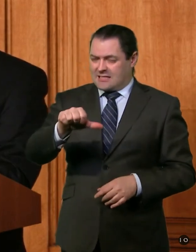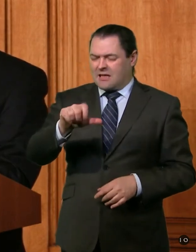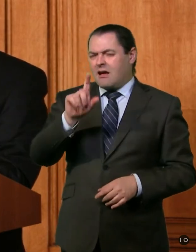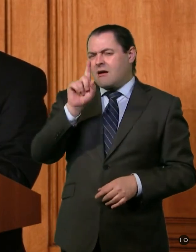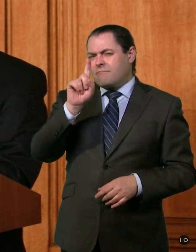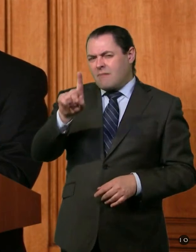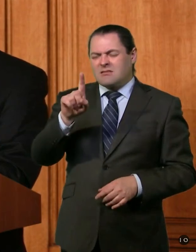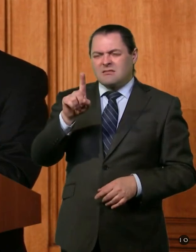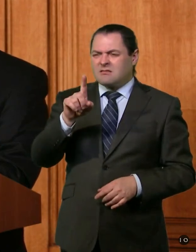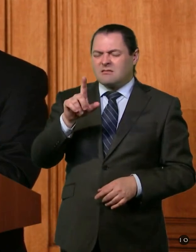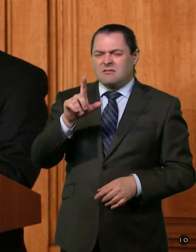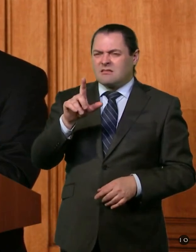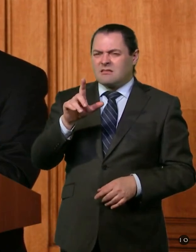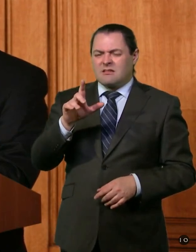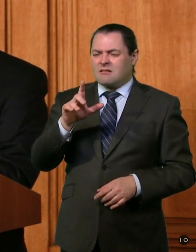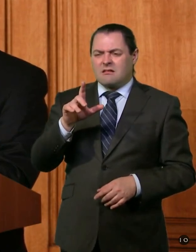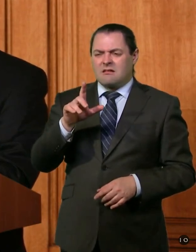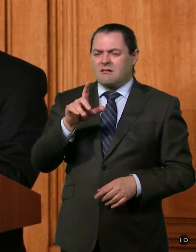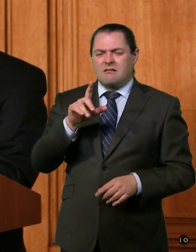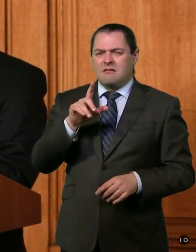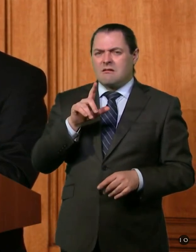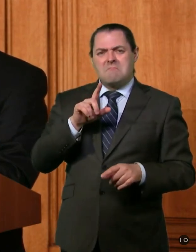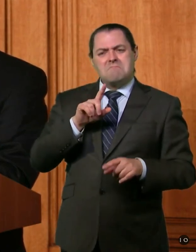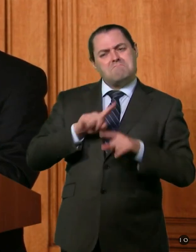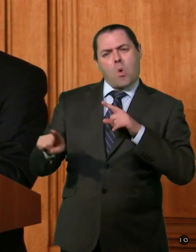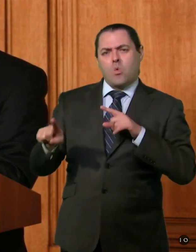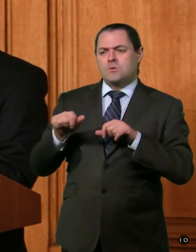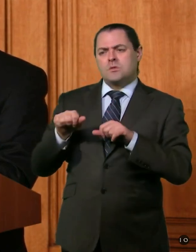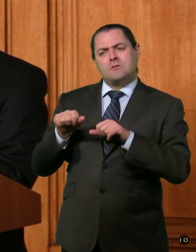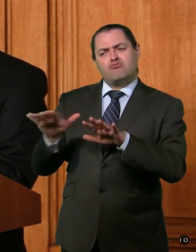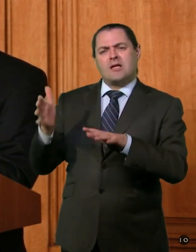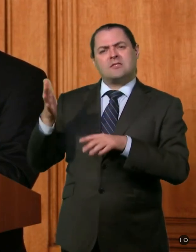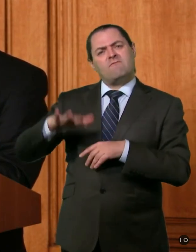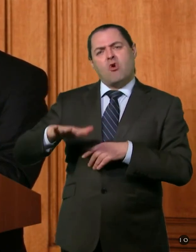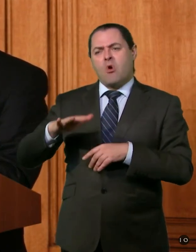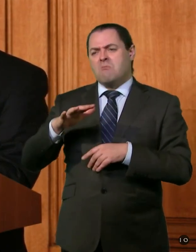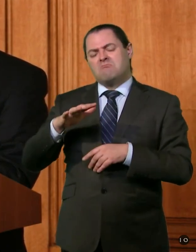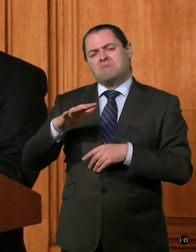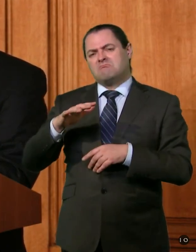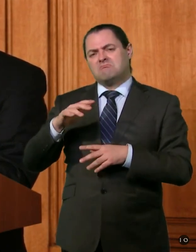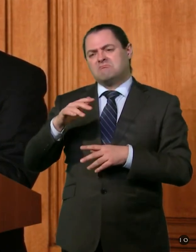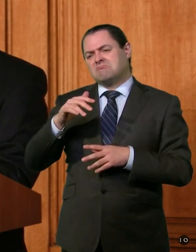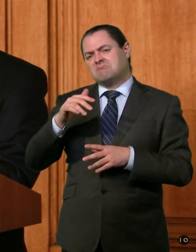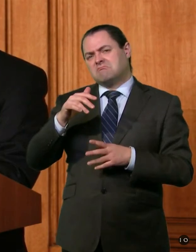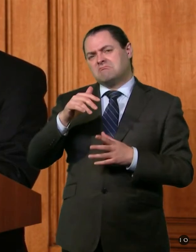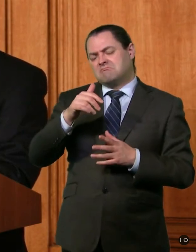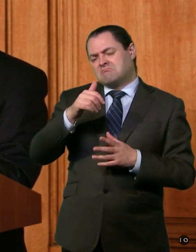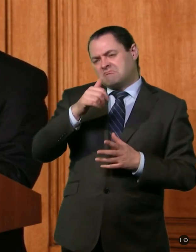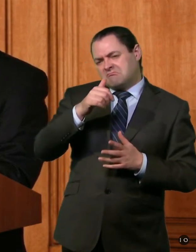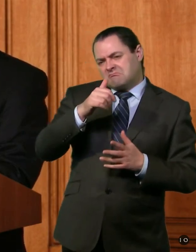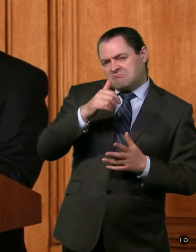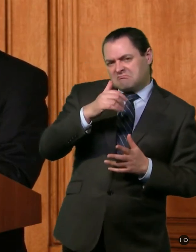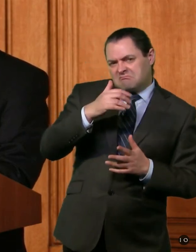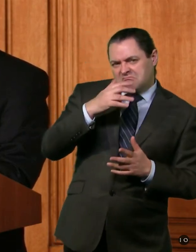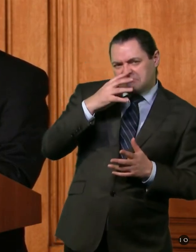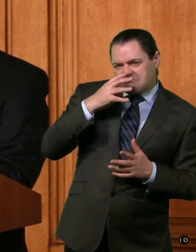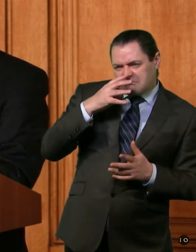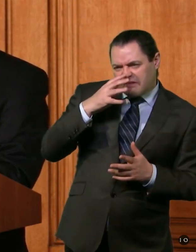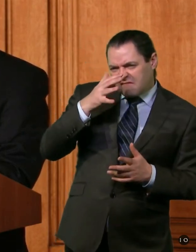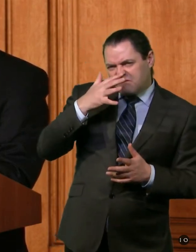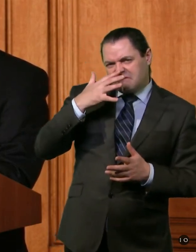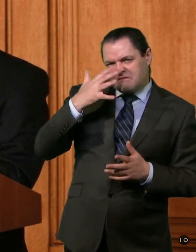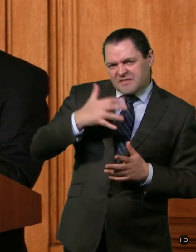upper teenage years. In other words, the more adult-like they become, the greater propensity for them to transmit to